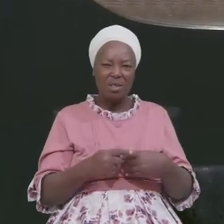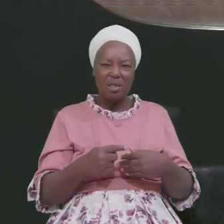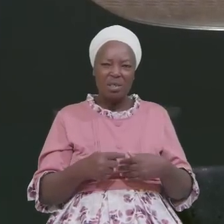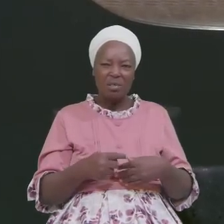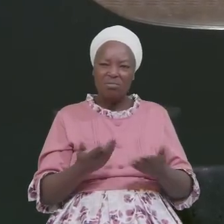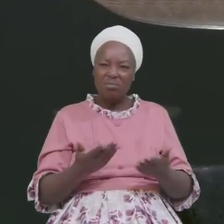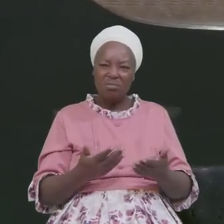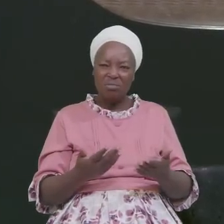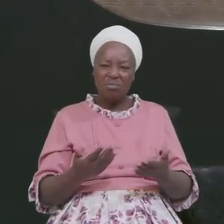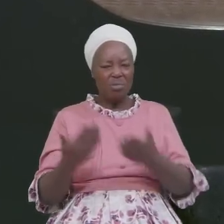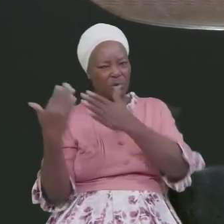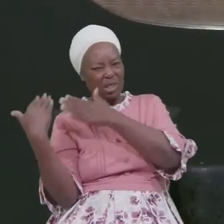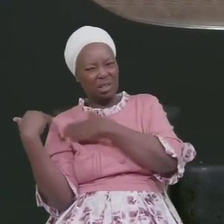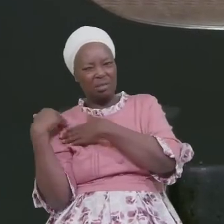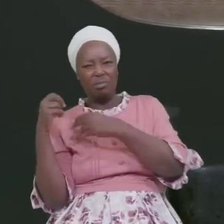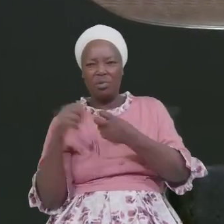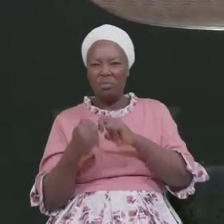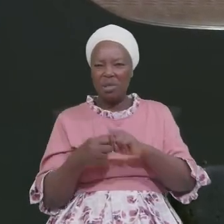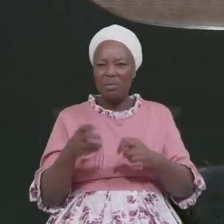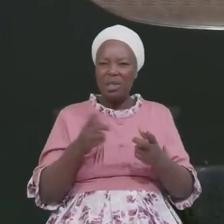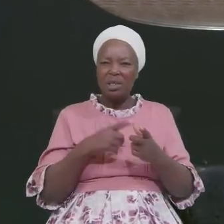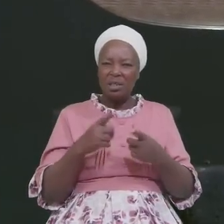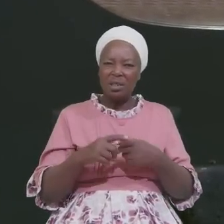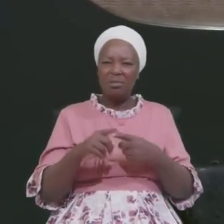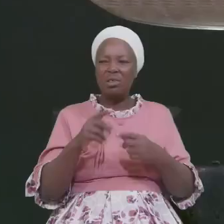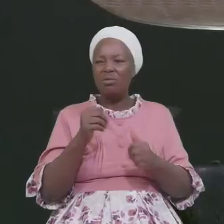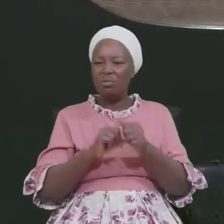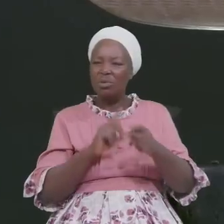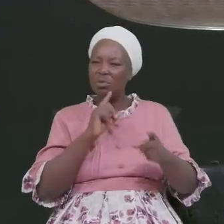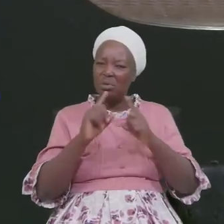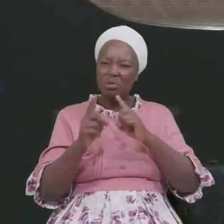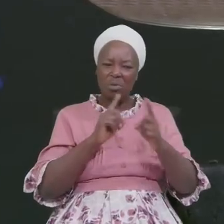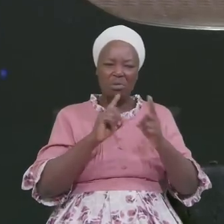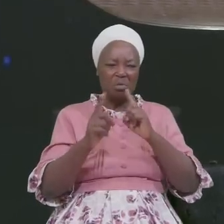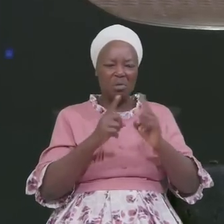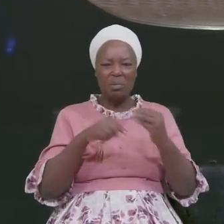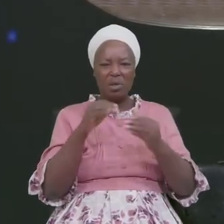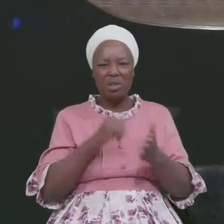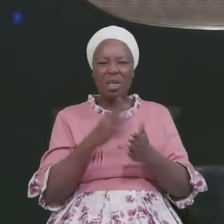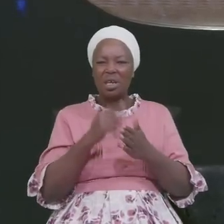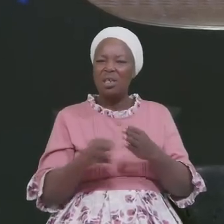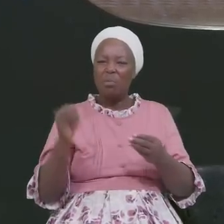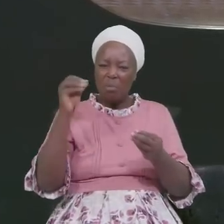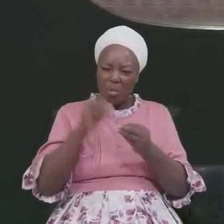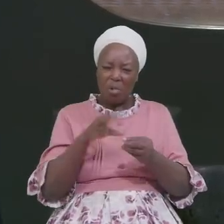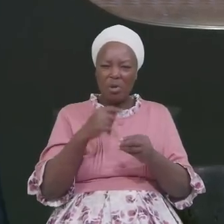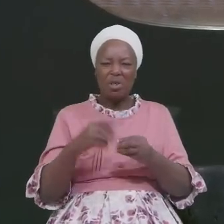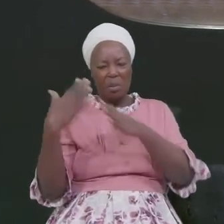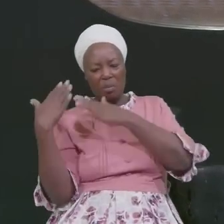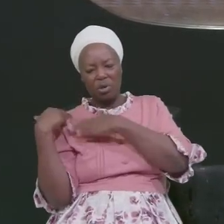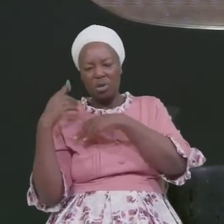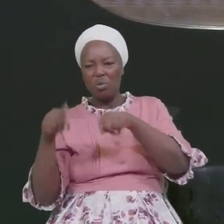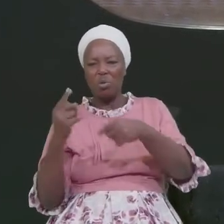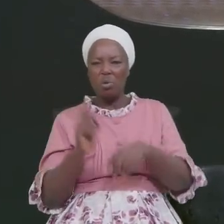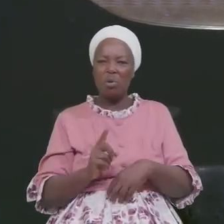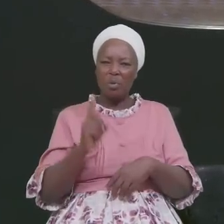talk about it, the greater the burden grows. If you